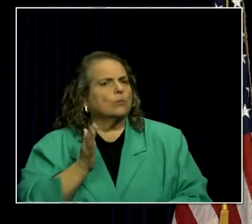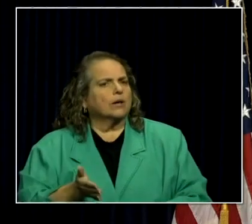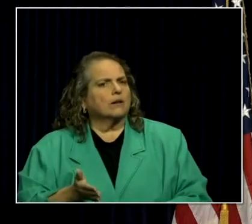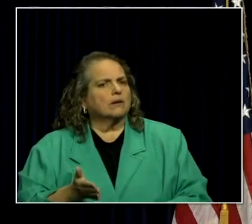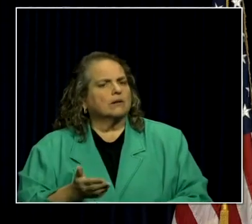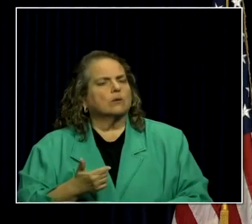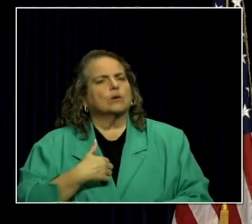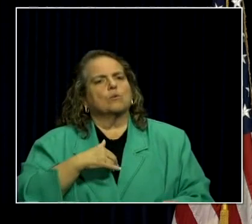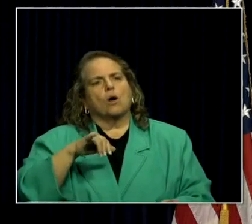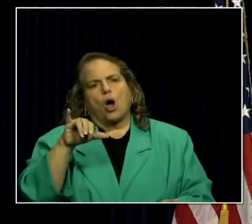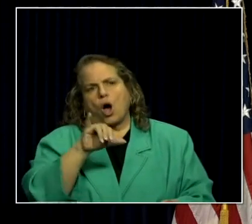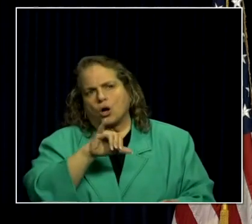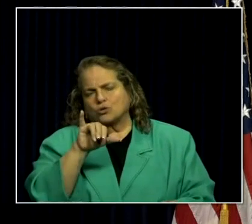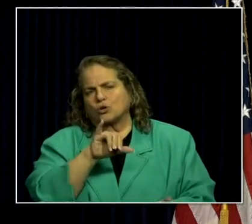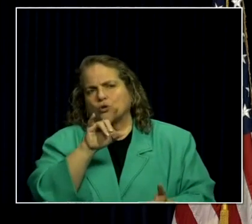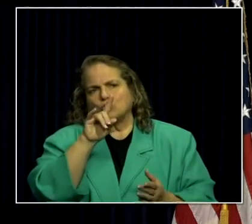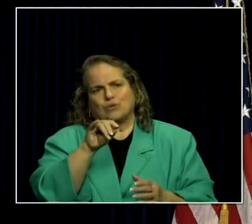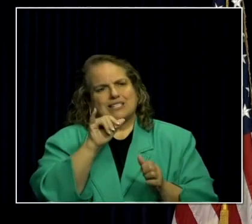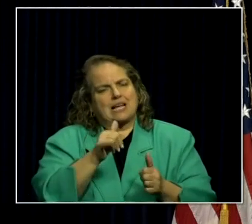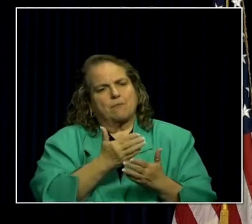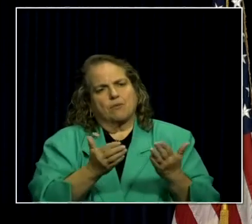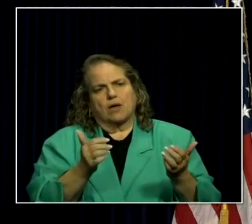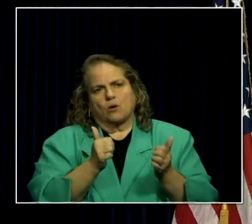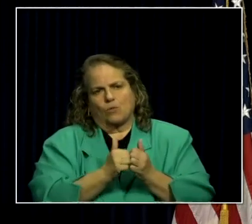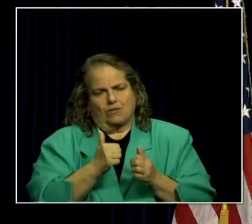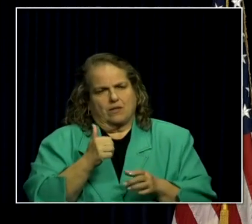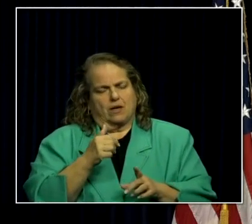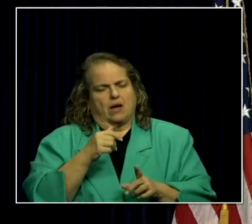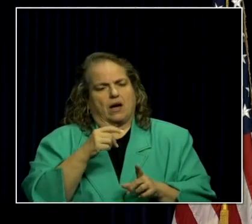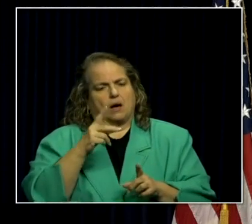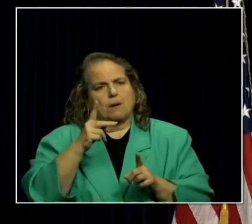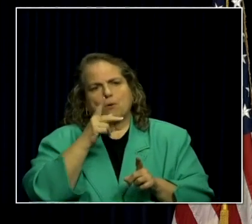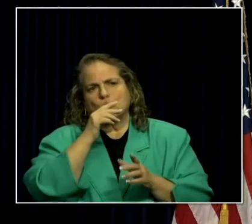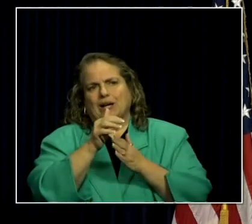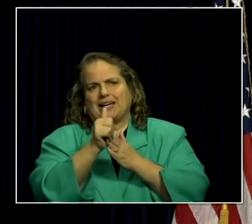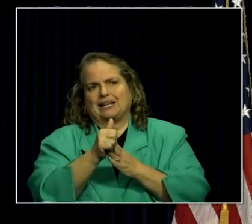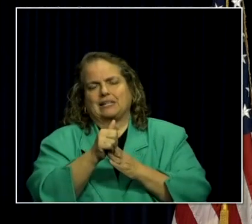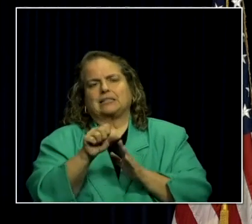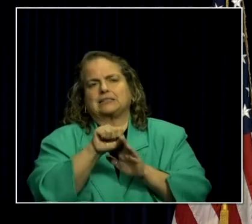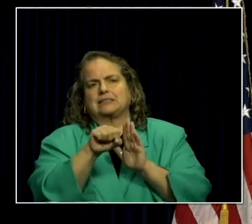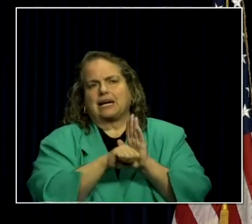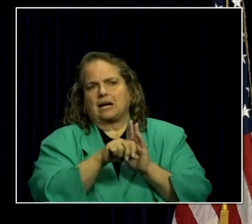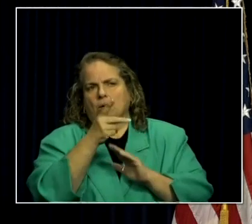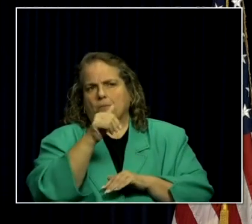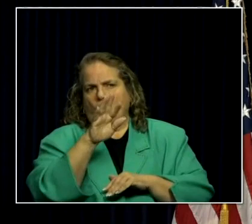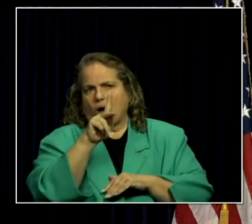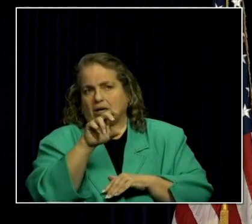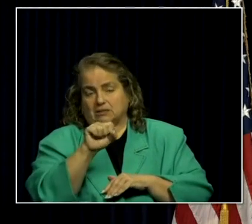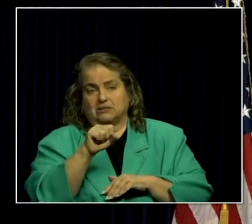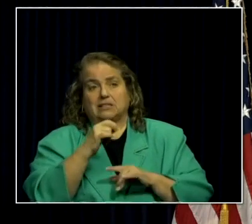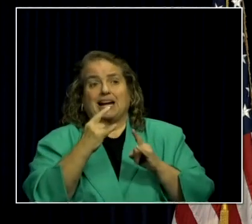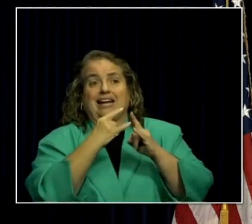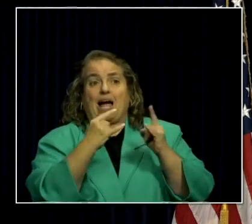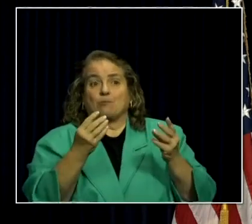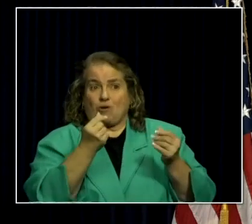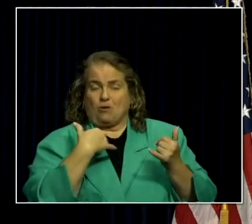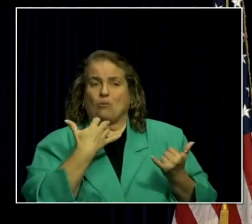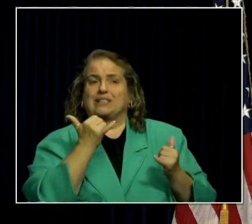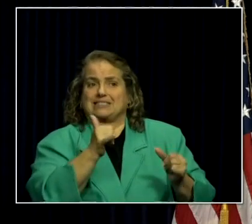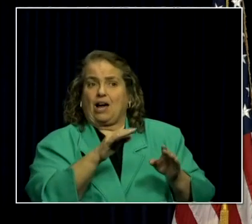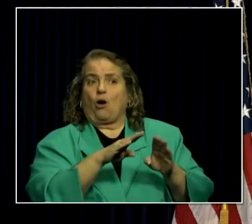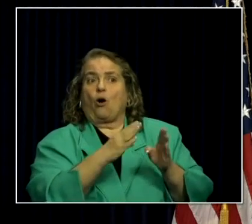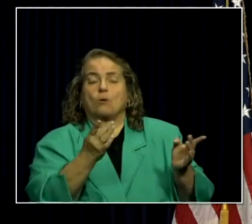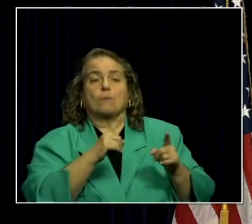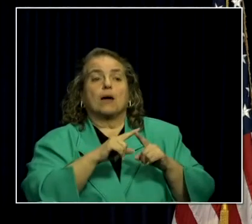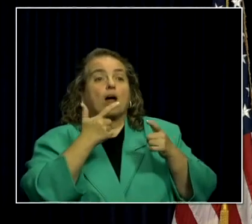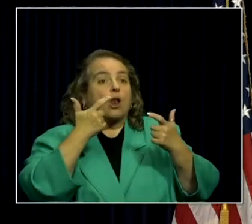state parks the same authority. And we want to keep our campgrounds open, but we have a couple of reports right now of large groups that are